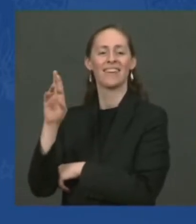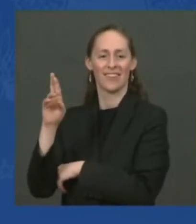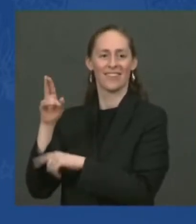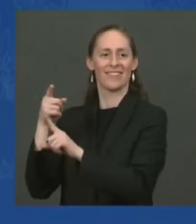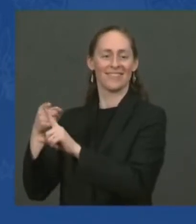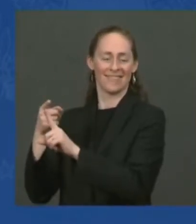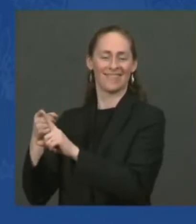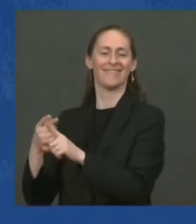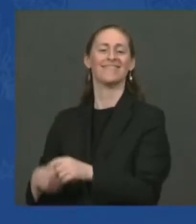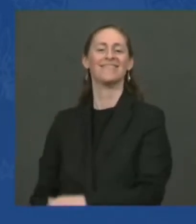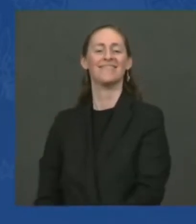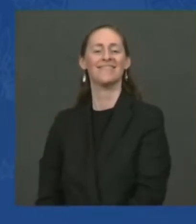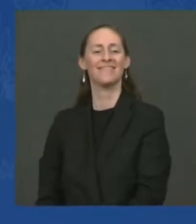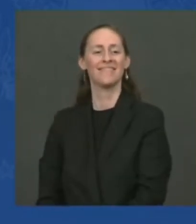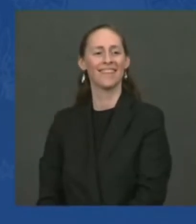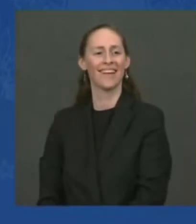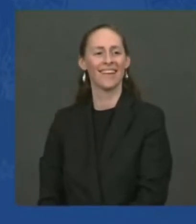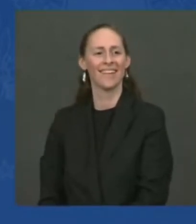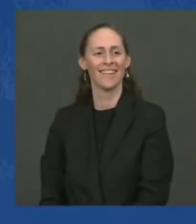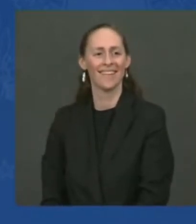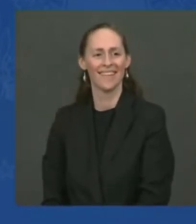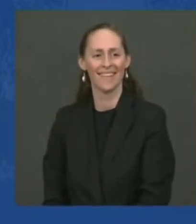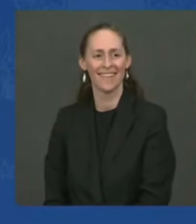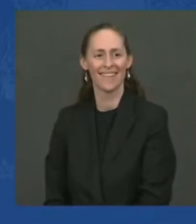In a moment.